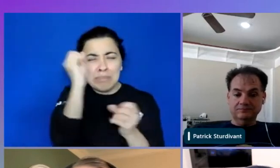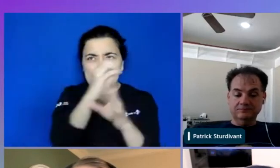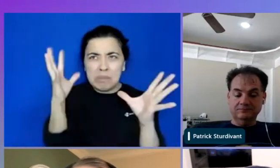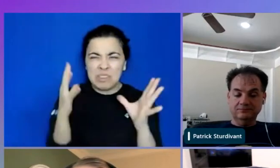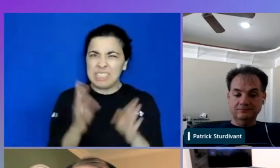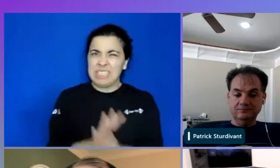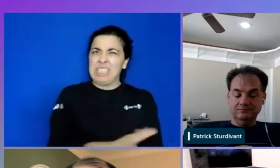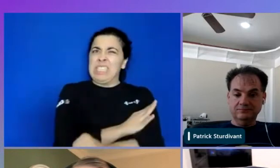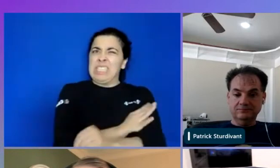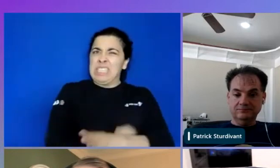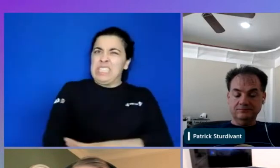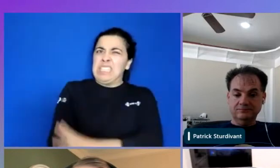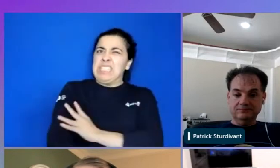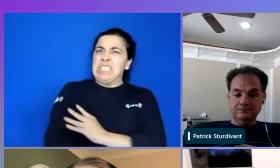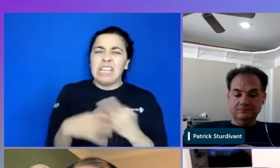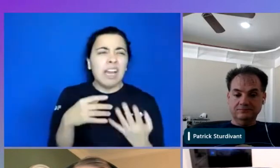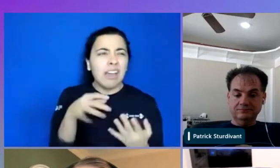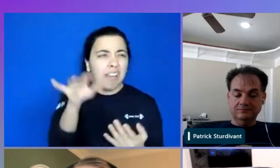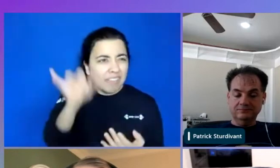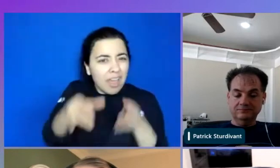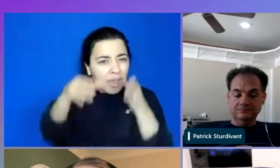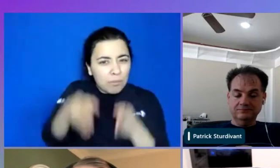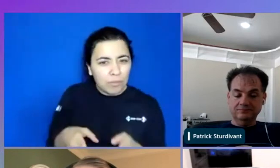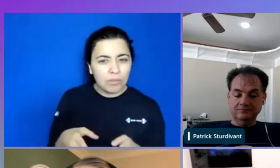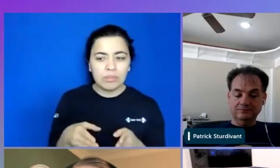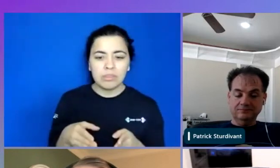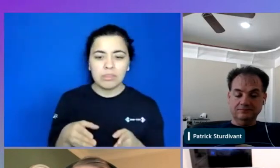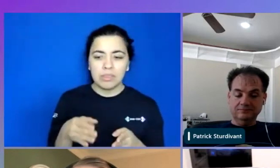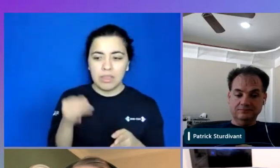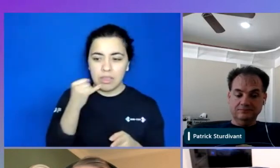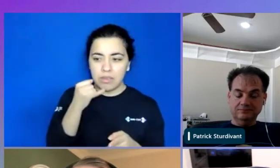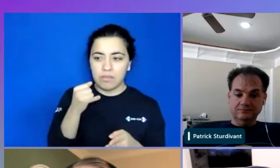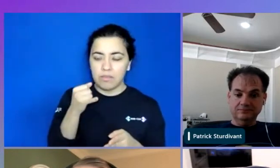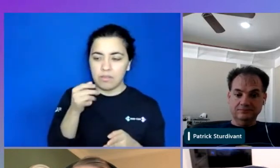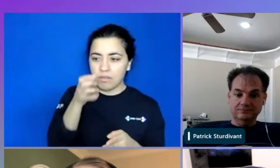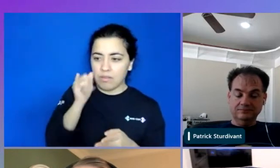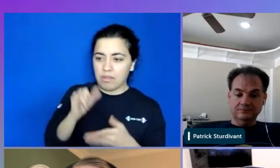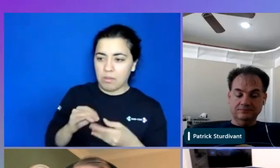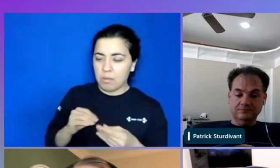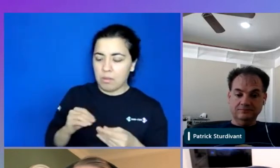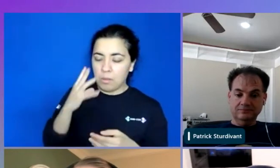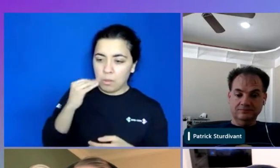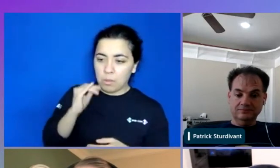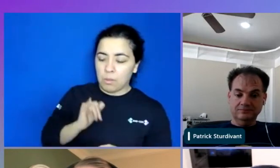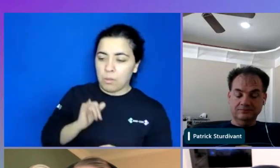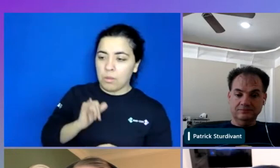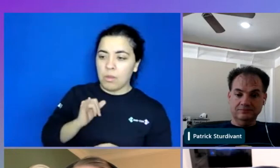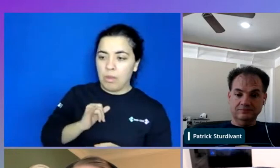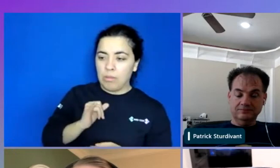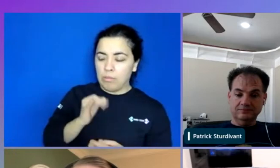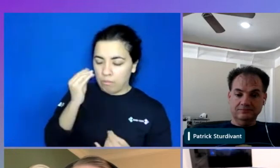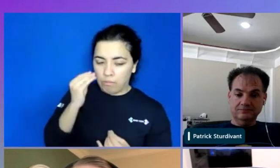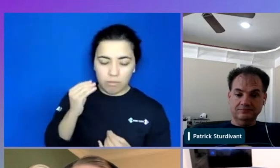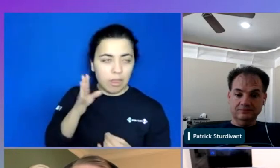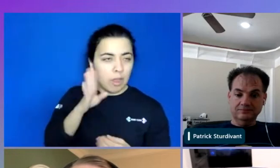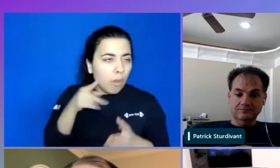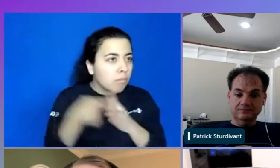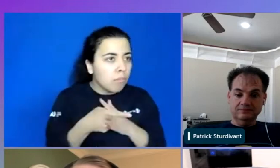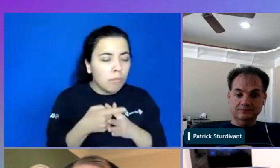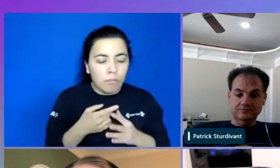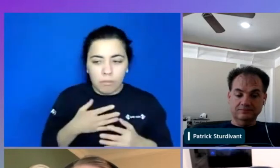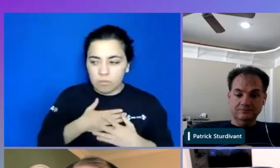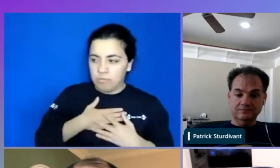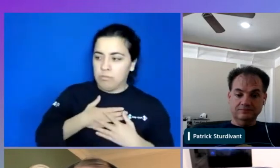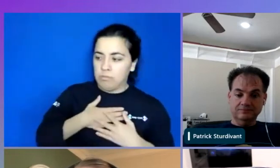to someone who is reasonable. If you try everything and the person doesn't agree, which is, I don't think you'd come across anybody like